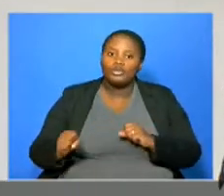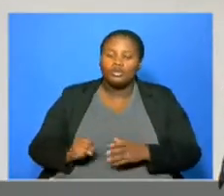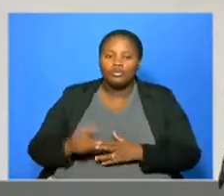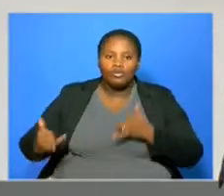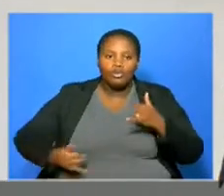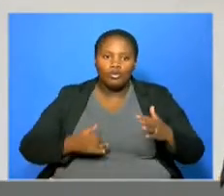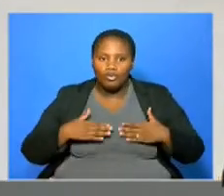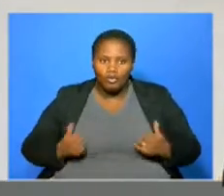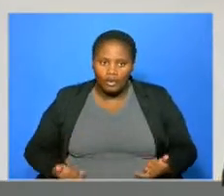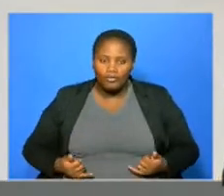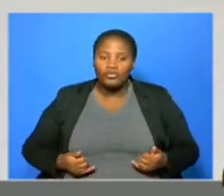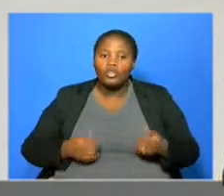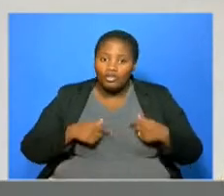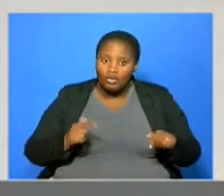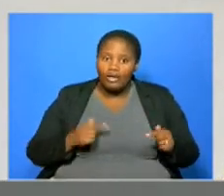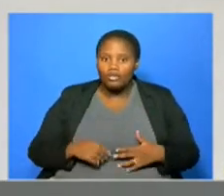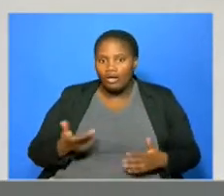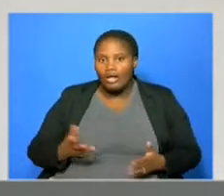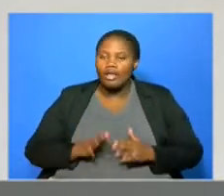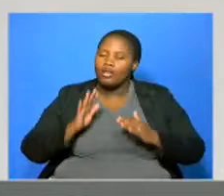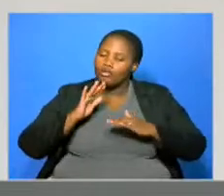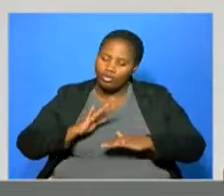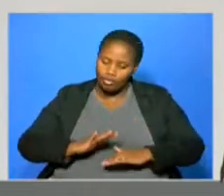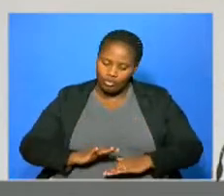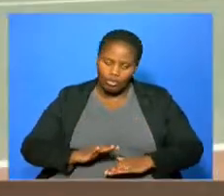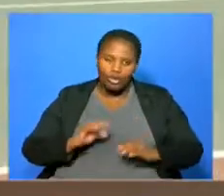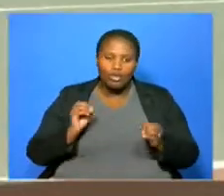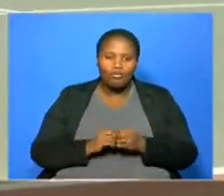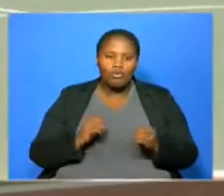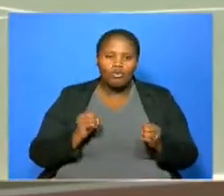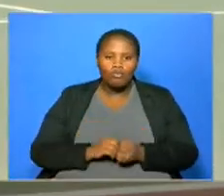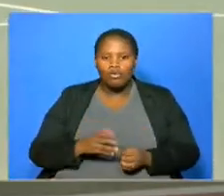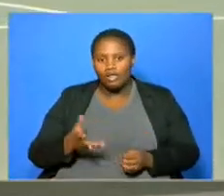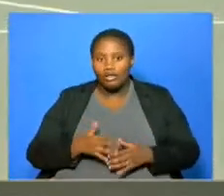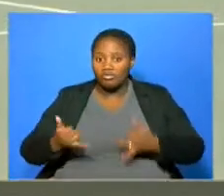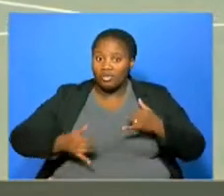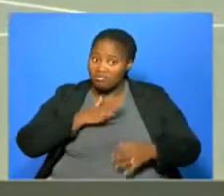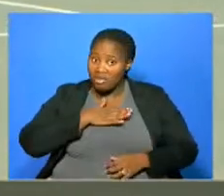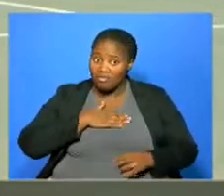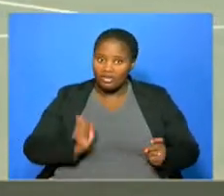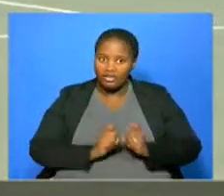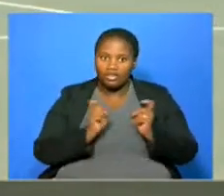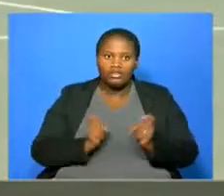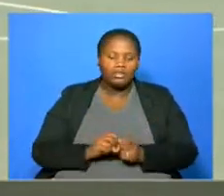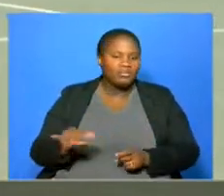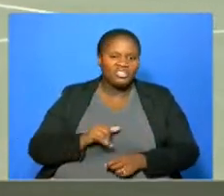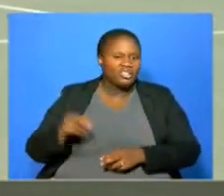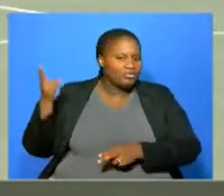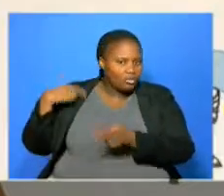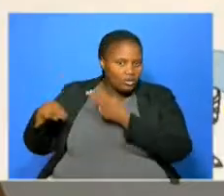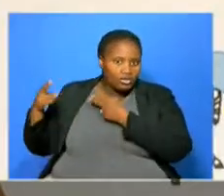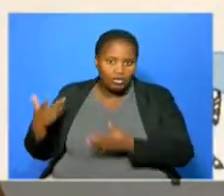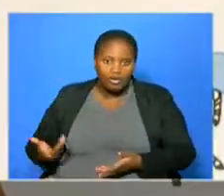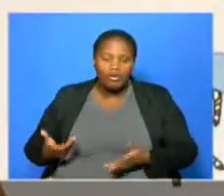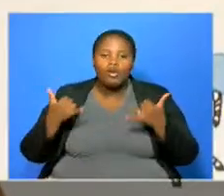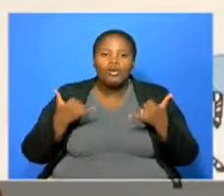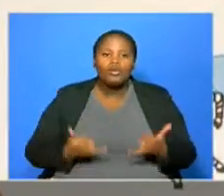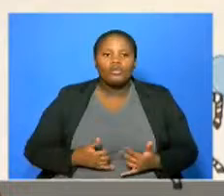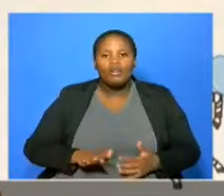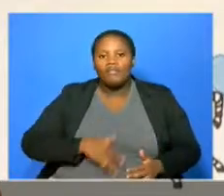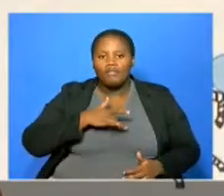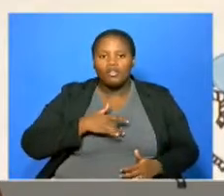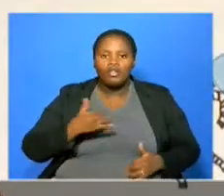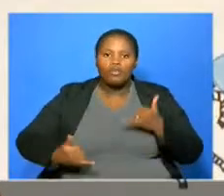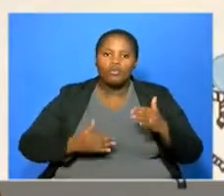I just tried to like play percentage and like just play my game like I always do. I feel like I played